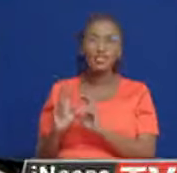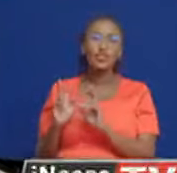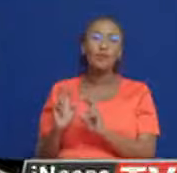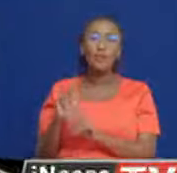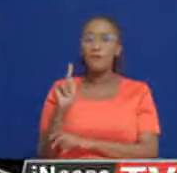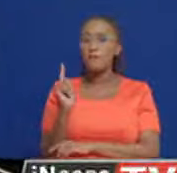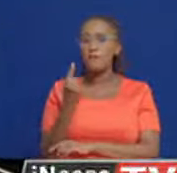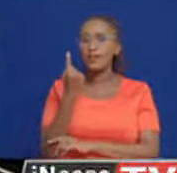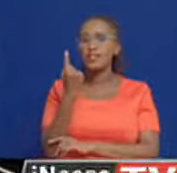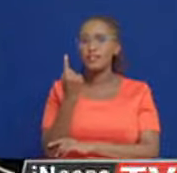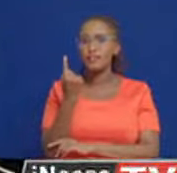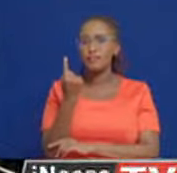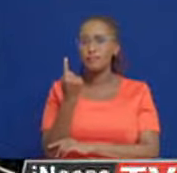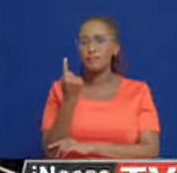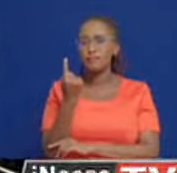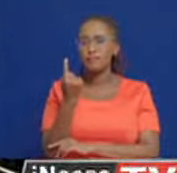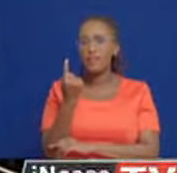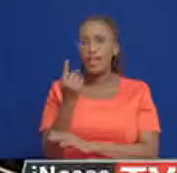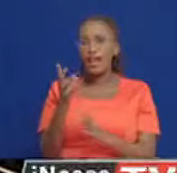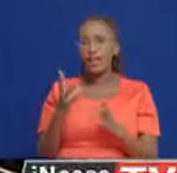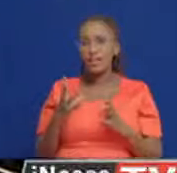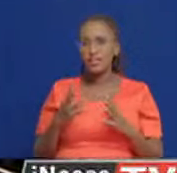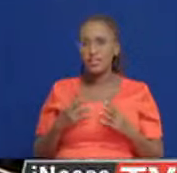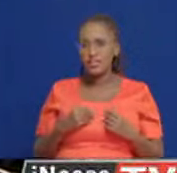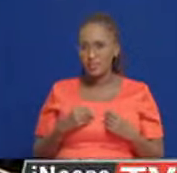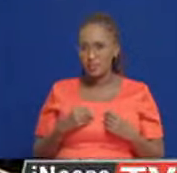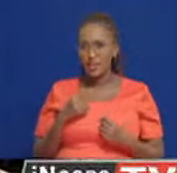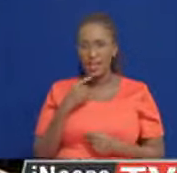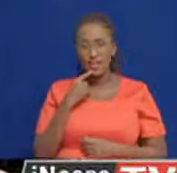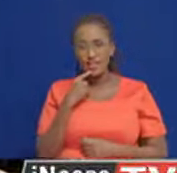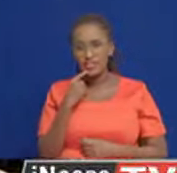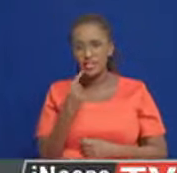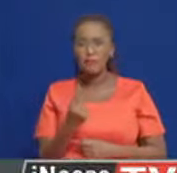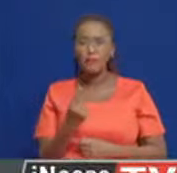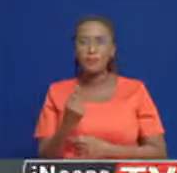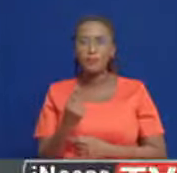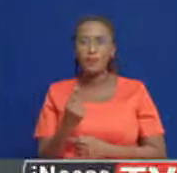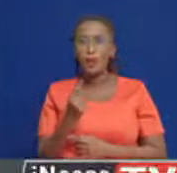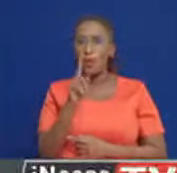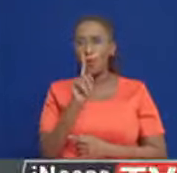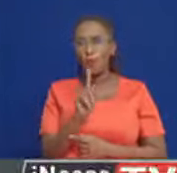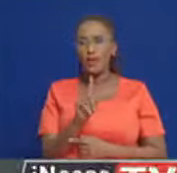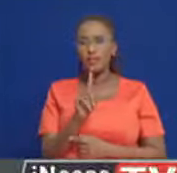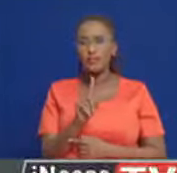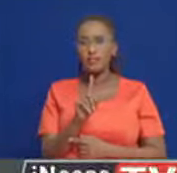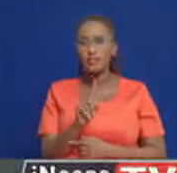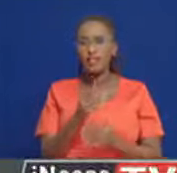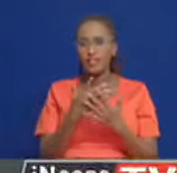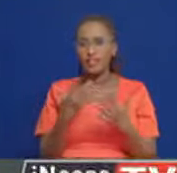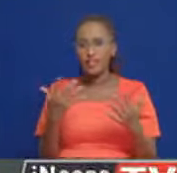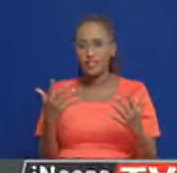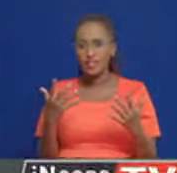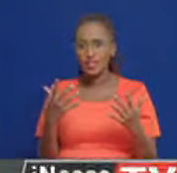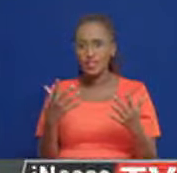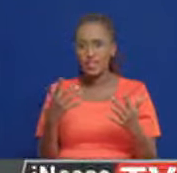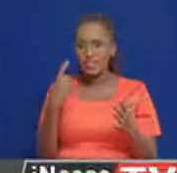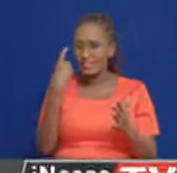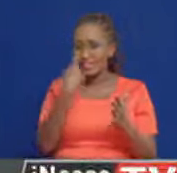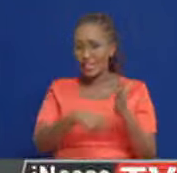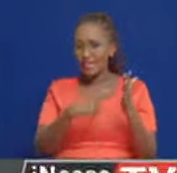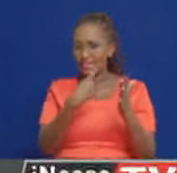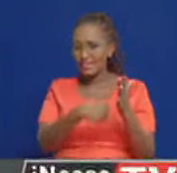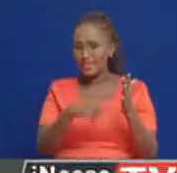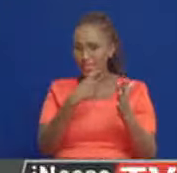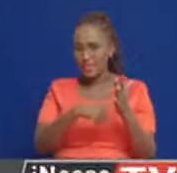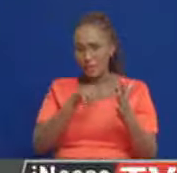First, allow me to say one thing, that taxes must